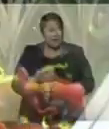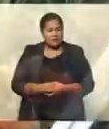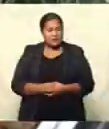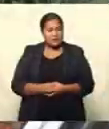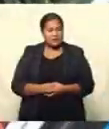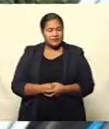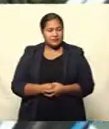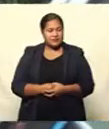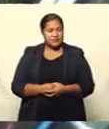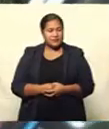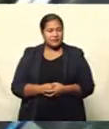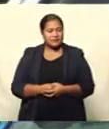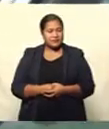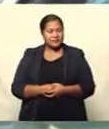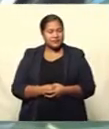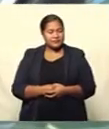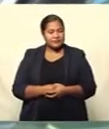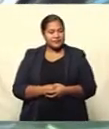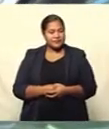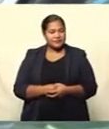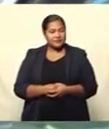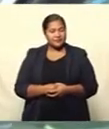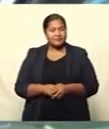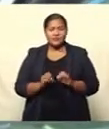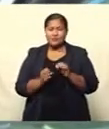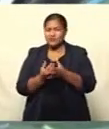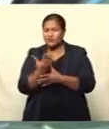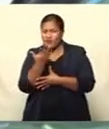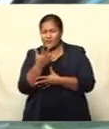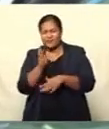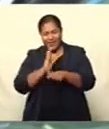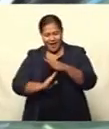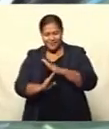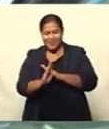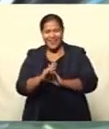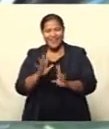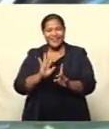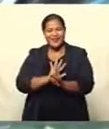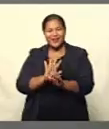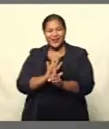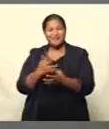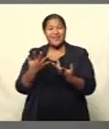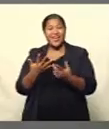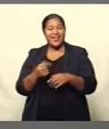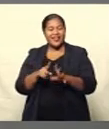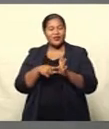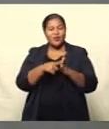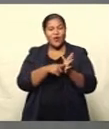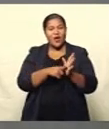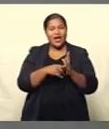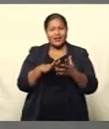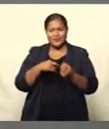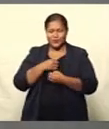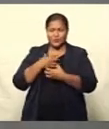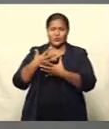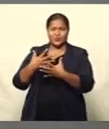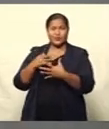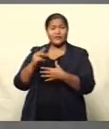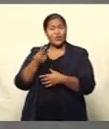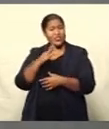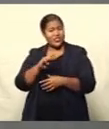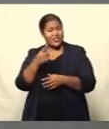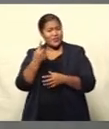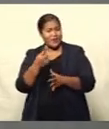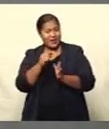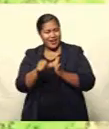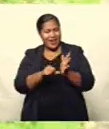On top there. Almost. There, look up. Growing up with a humble background in Lautoka serves as an inspiration for 31-year-old